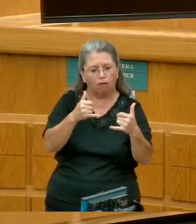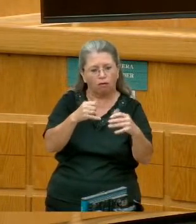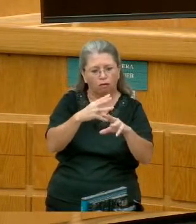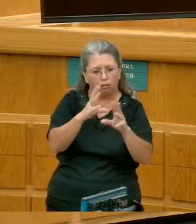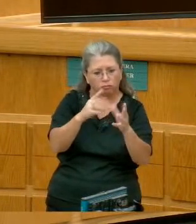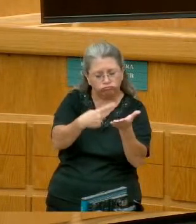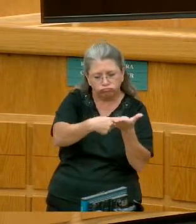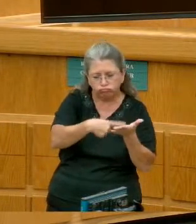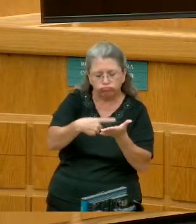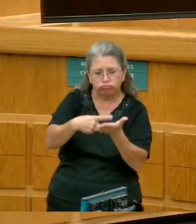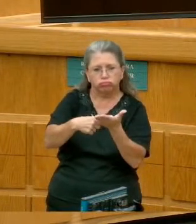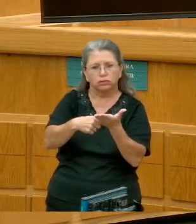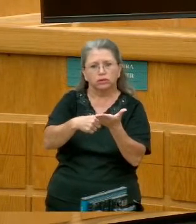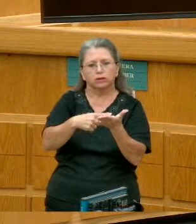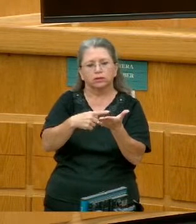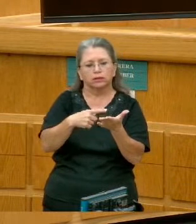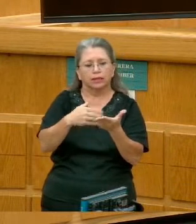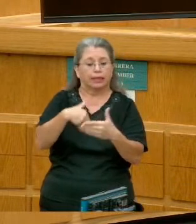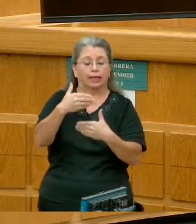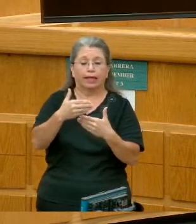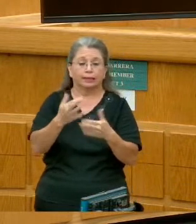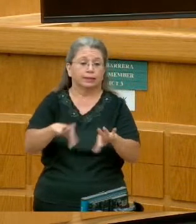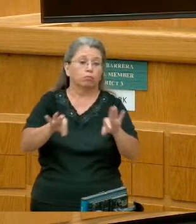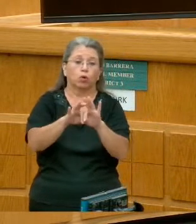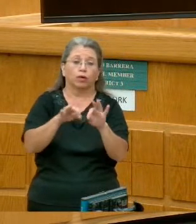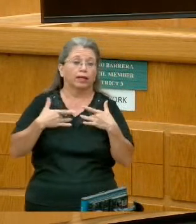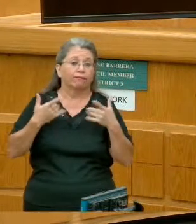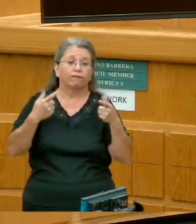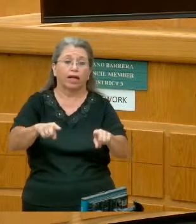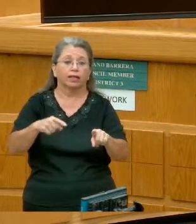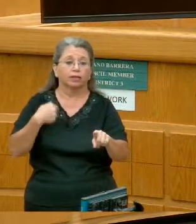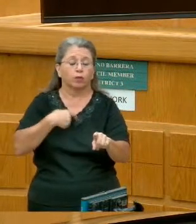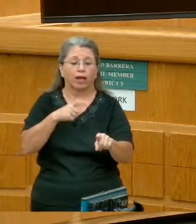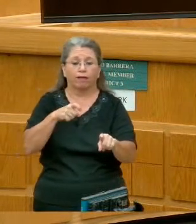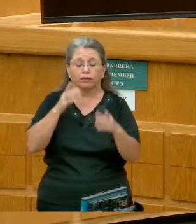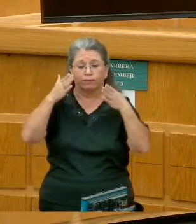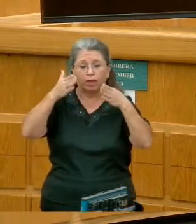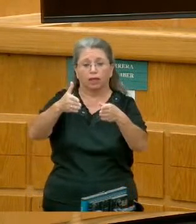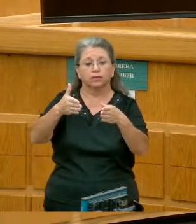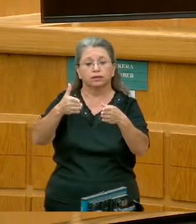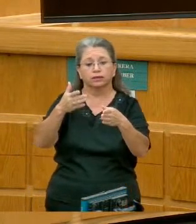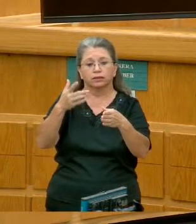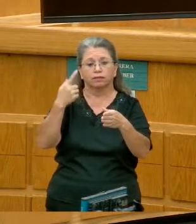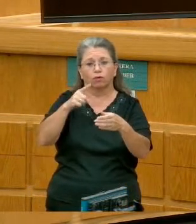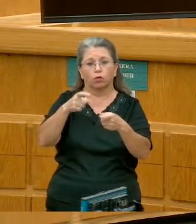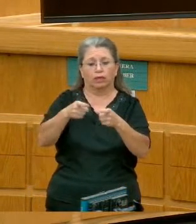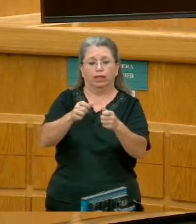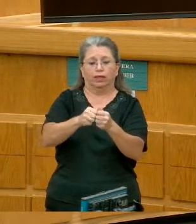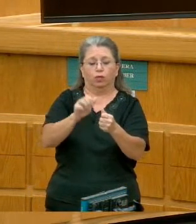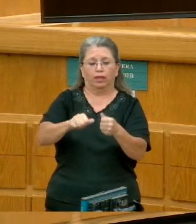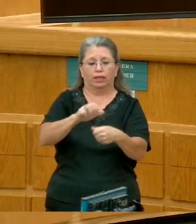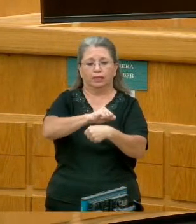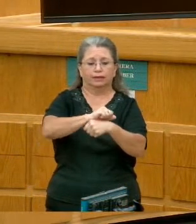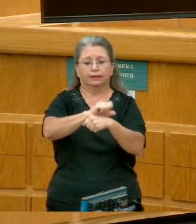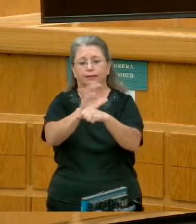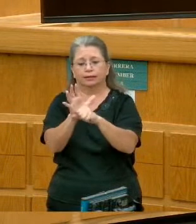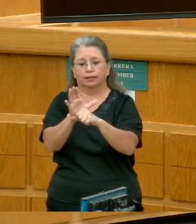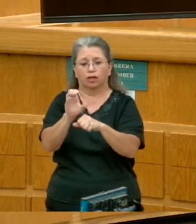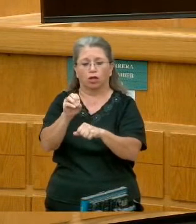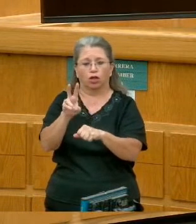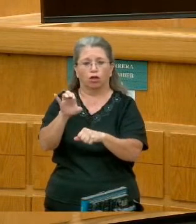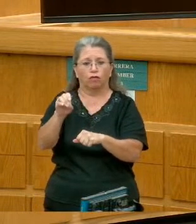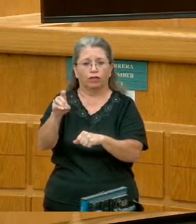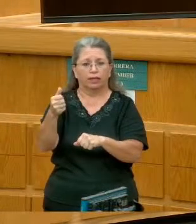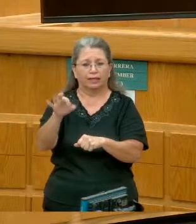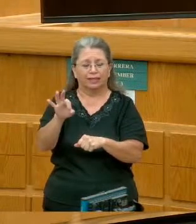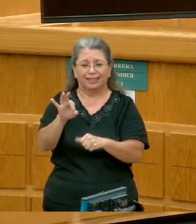important event, if you will, that we have to deal with when it comes to COVID-19, which is the beginning of school and getting our children